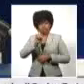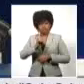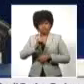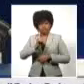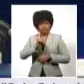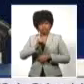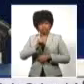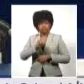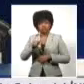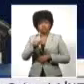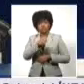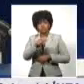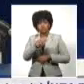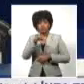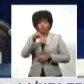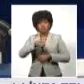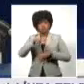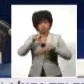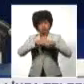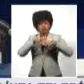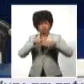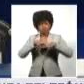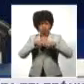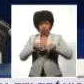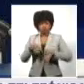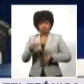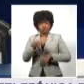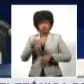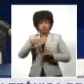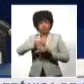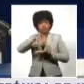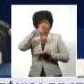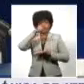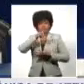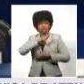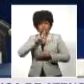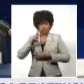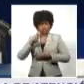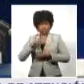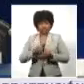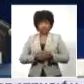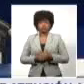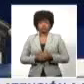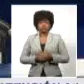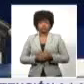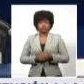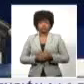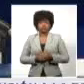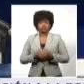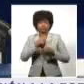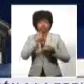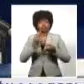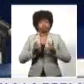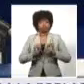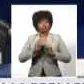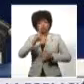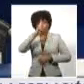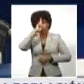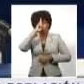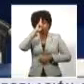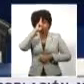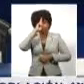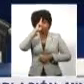The second is an 80-year-old female patient, also from Havana, from the Plaza de la Revolución